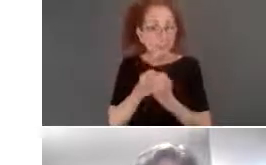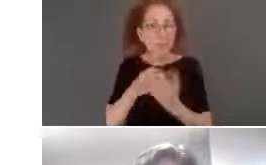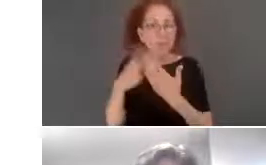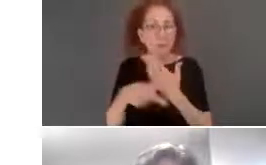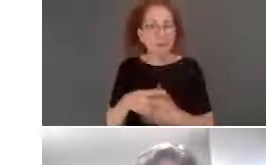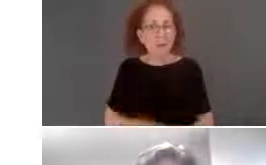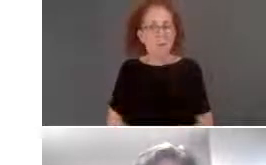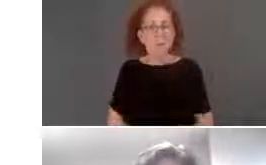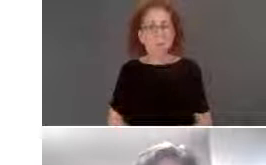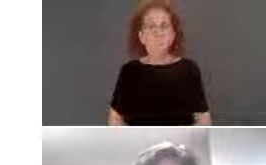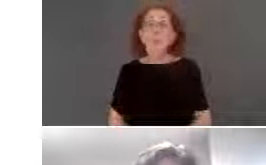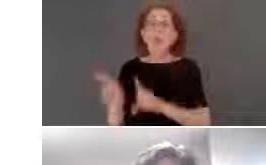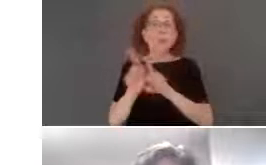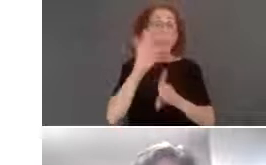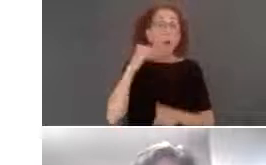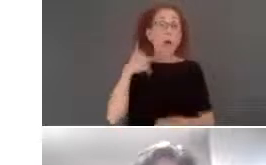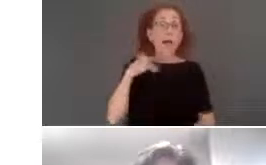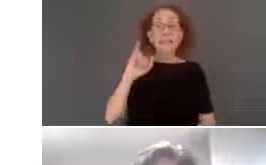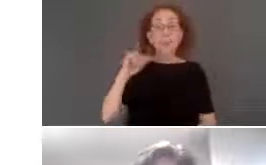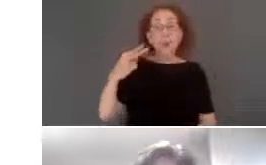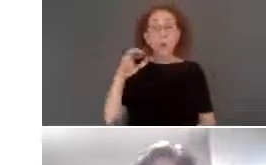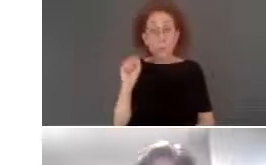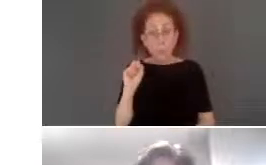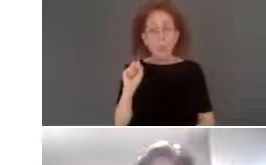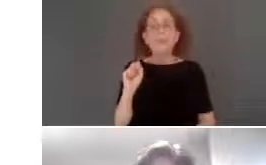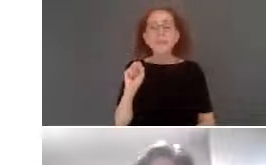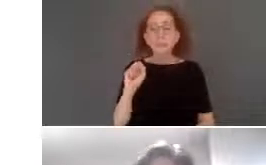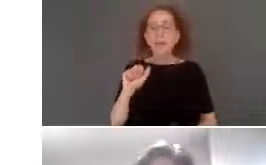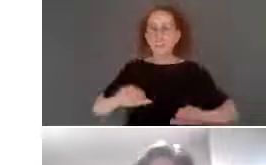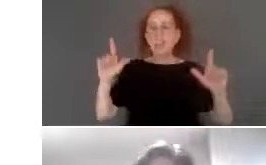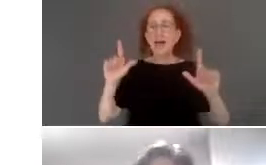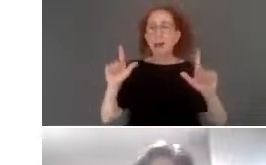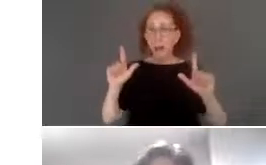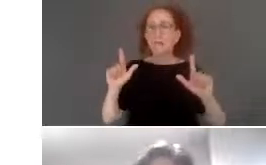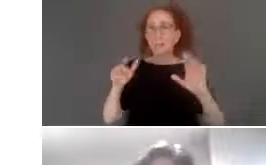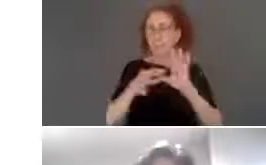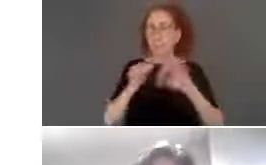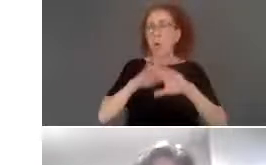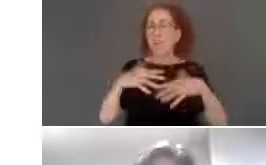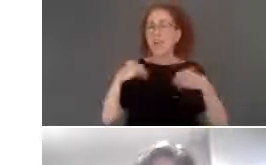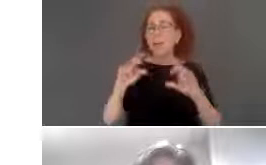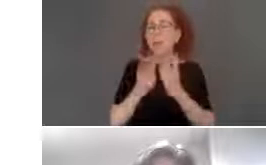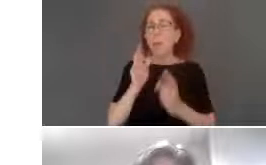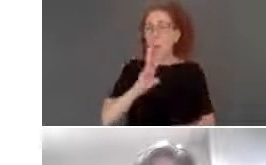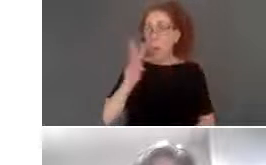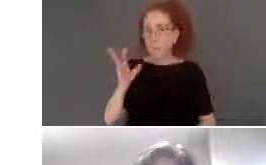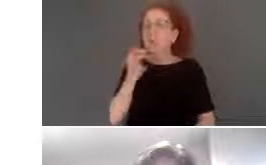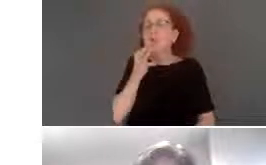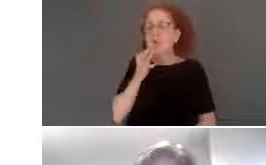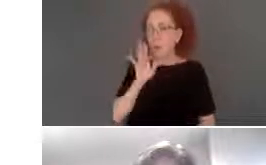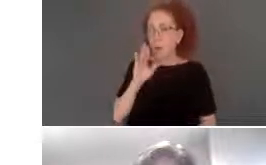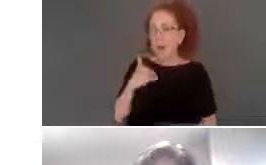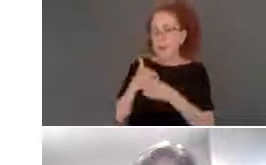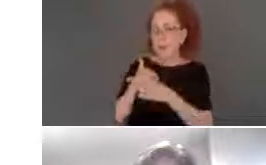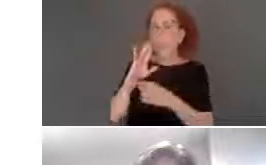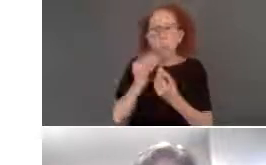program. We will also have an in-home supports blog coming soon on the health department website. And so we will make sure that we disseminate